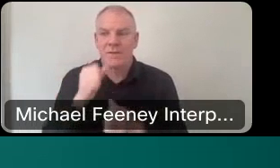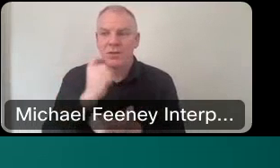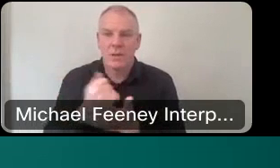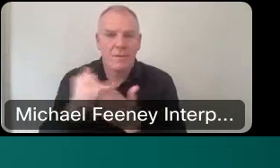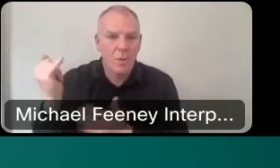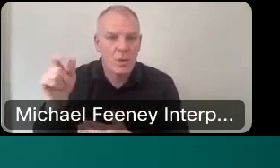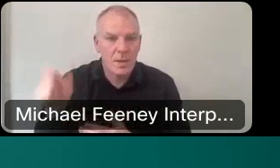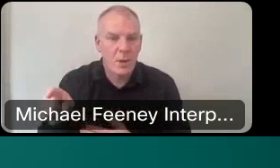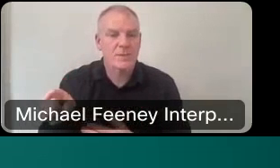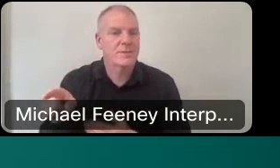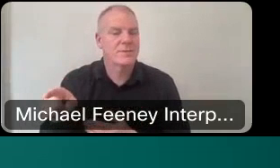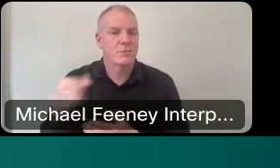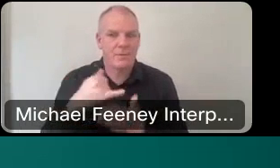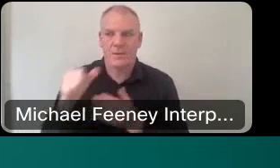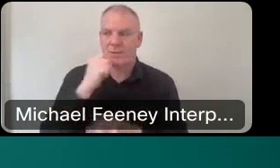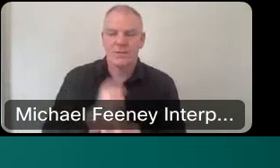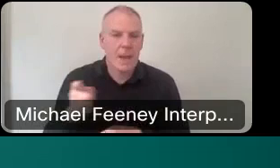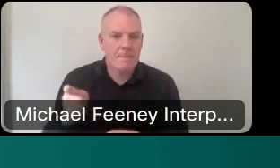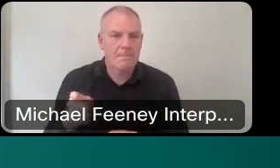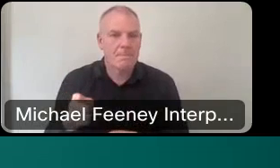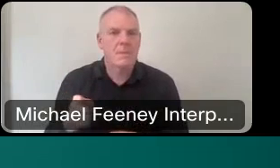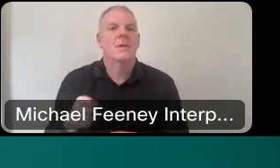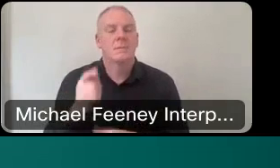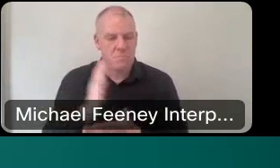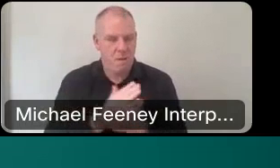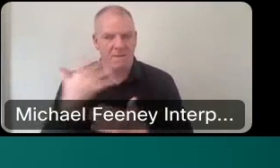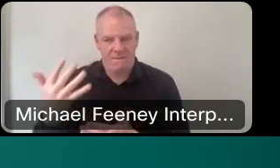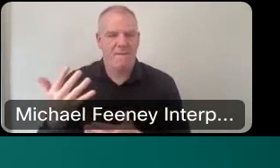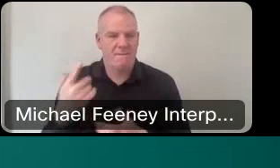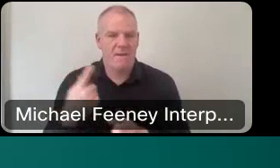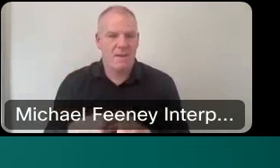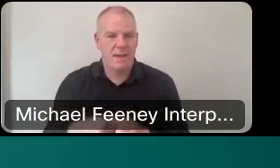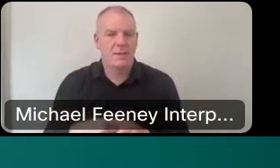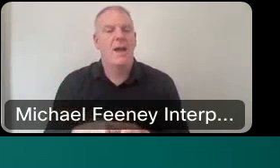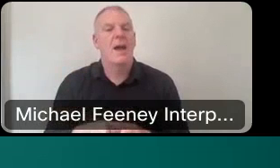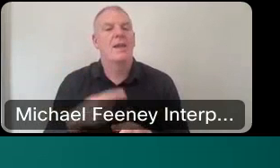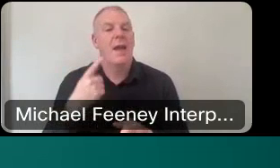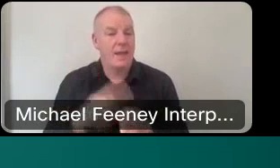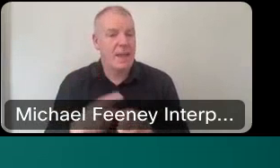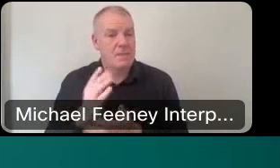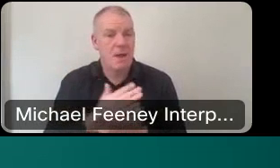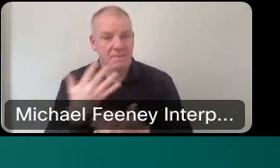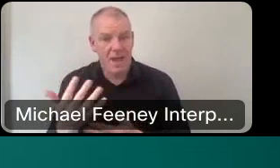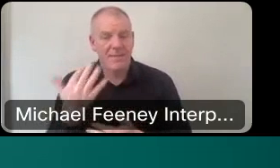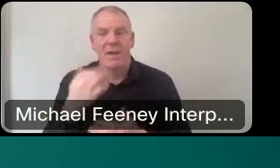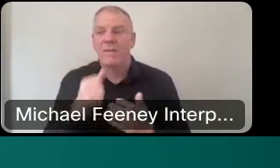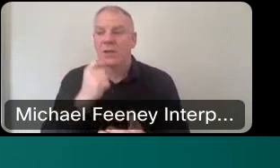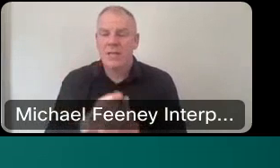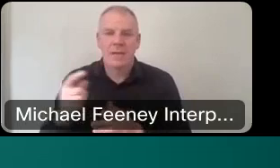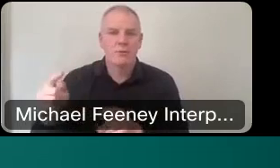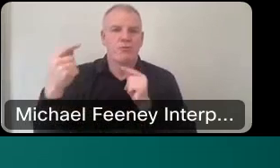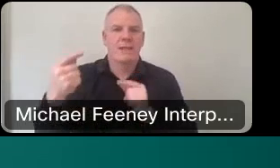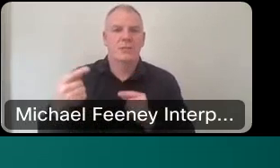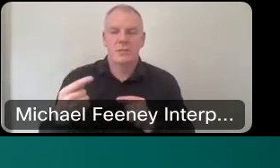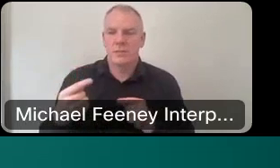by the patient or relevant person, and that's actually with the Part 5s again. And then again with the Part 5 where there was an initial challenge to